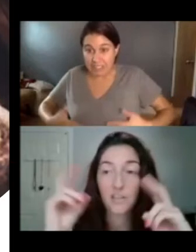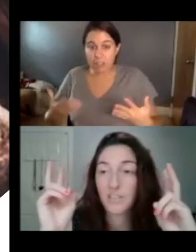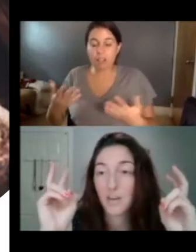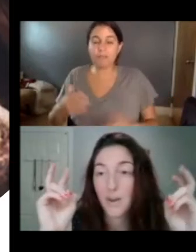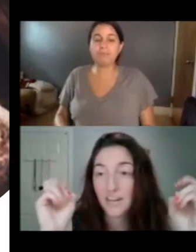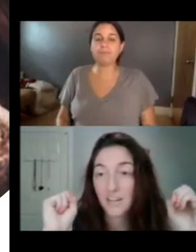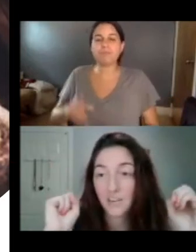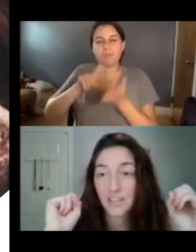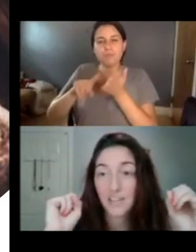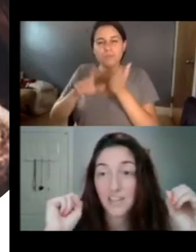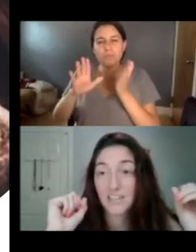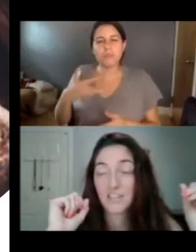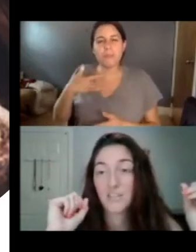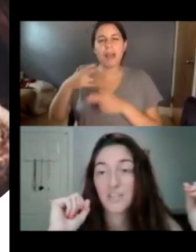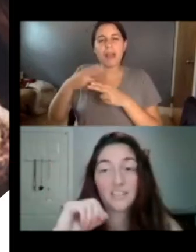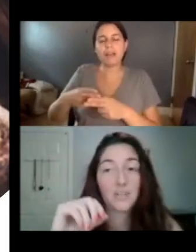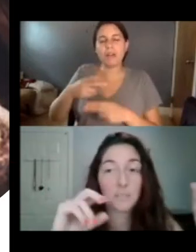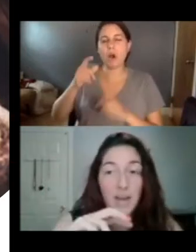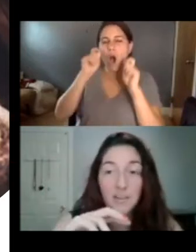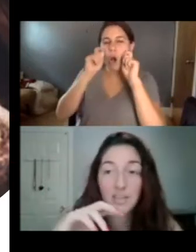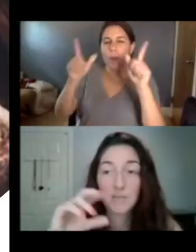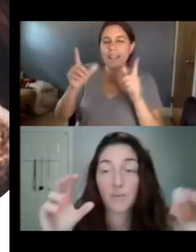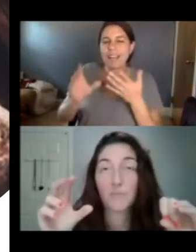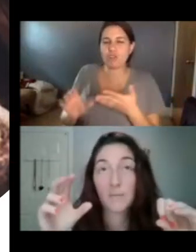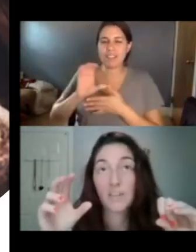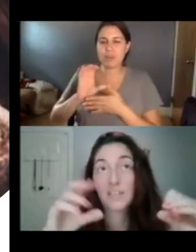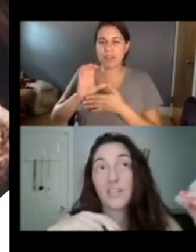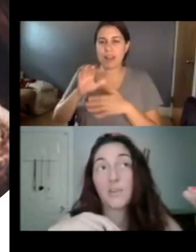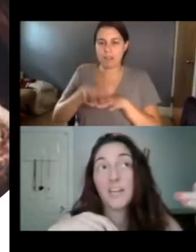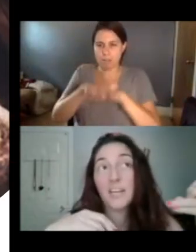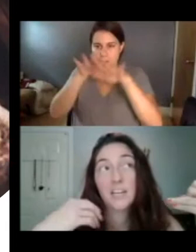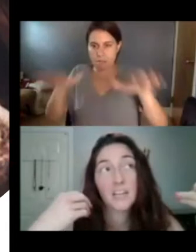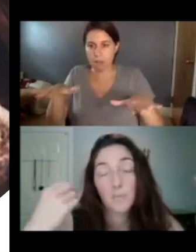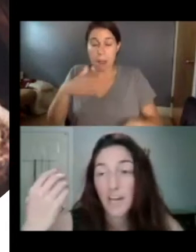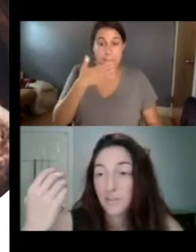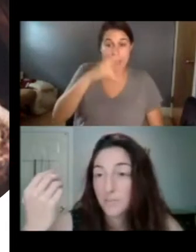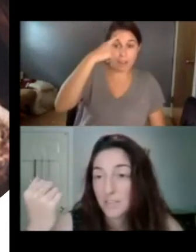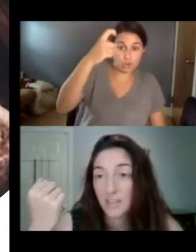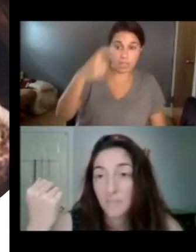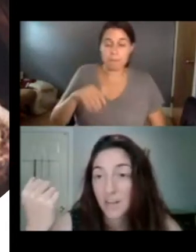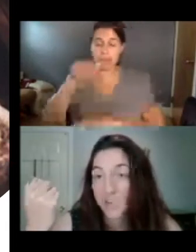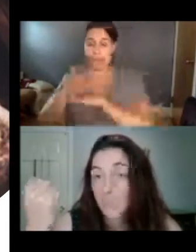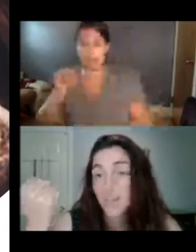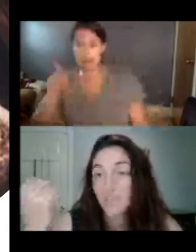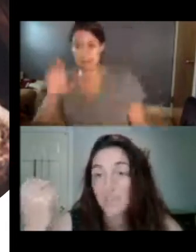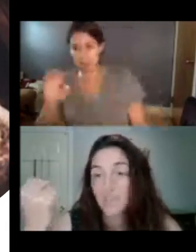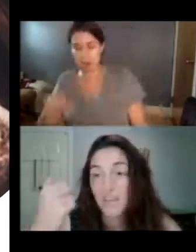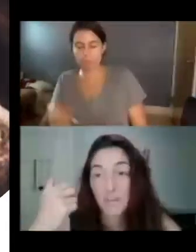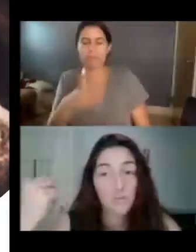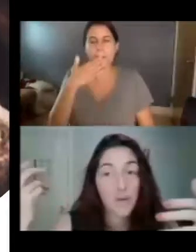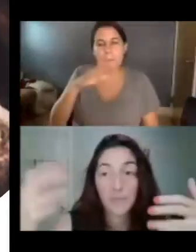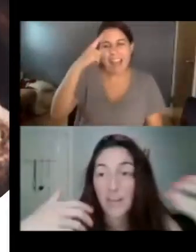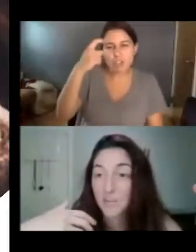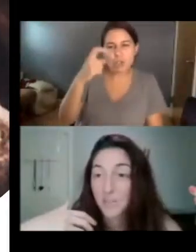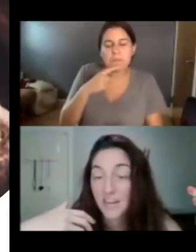Researchers tend to use the awakening criterion to distinguish bad dreams from nightmares. So a bad dream is just a mild negative dream